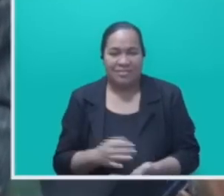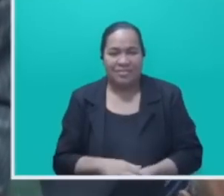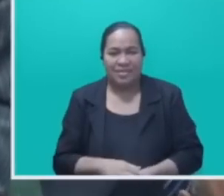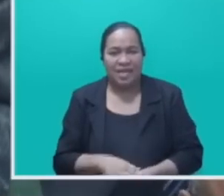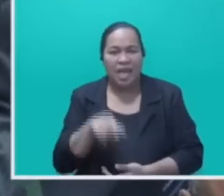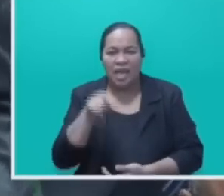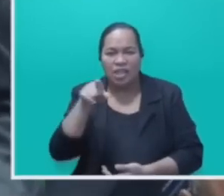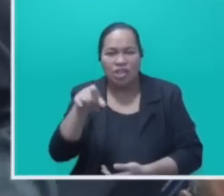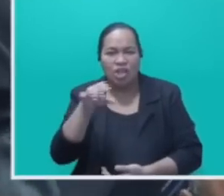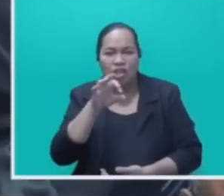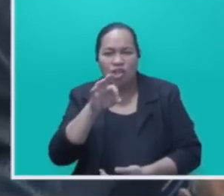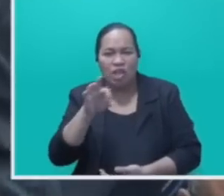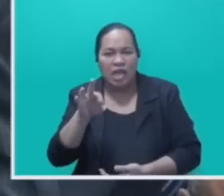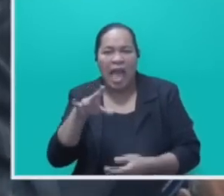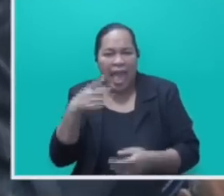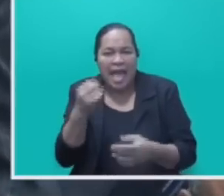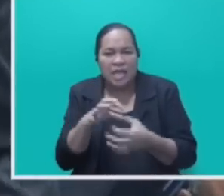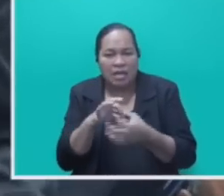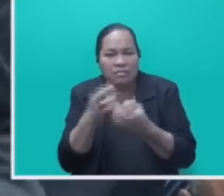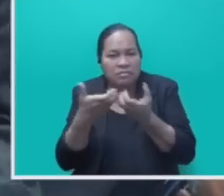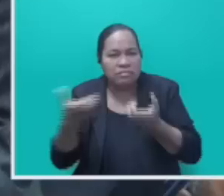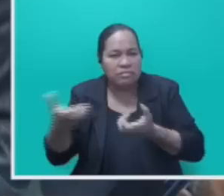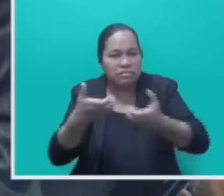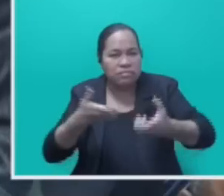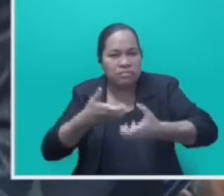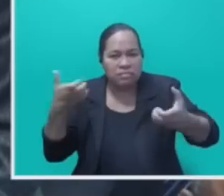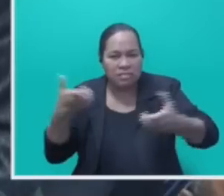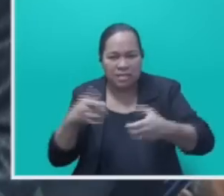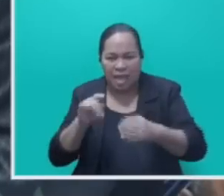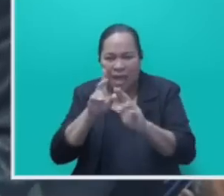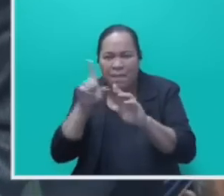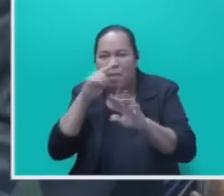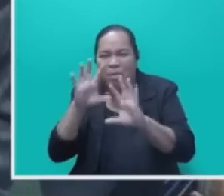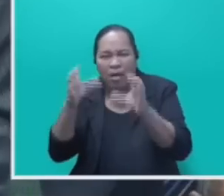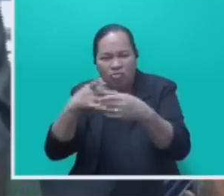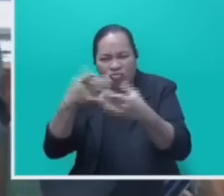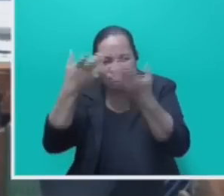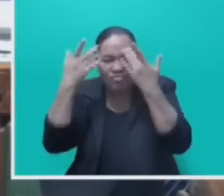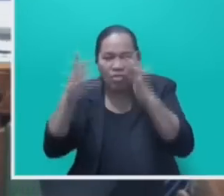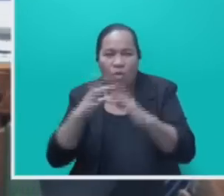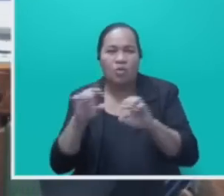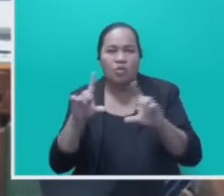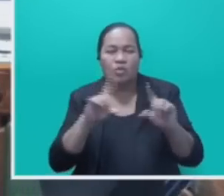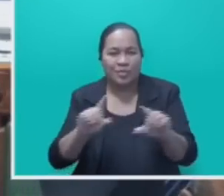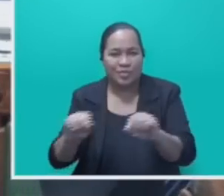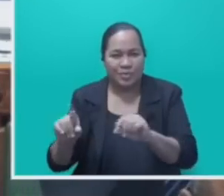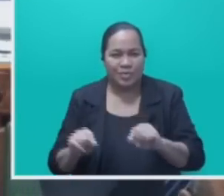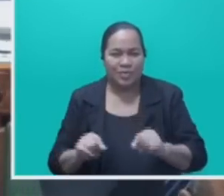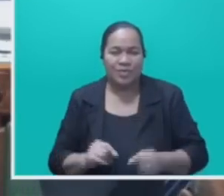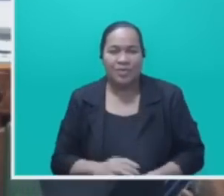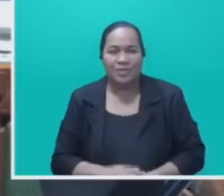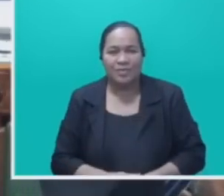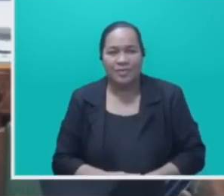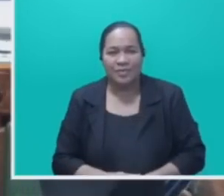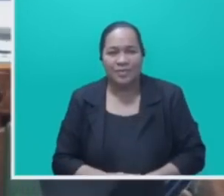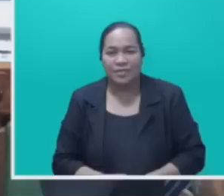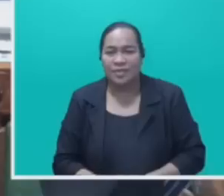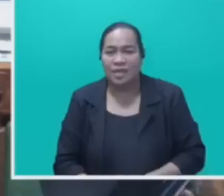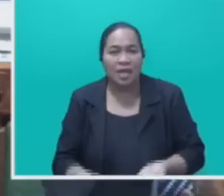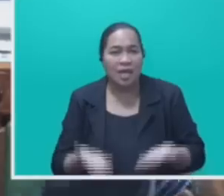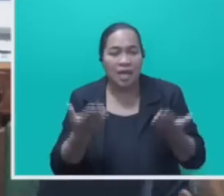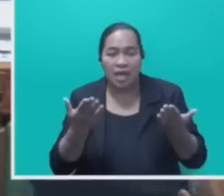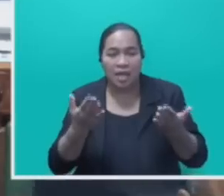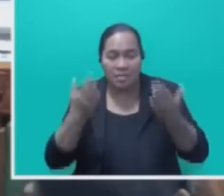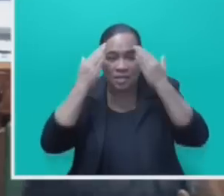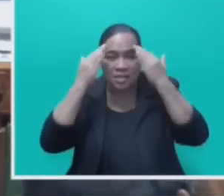an ethno-nationalist agenda and a bunch of incompetent people. And of course, Mr.